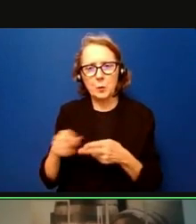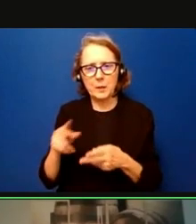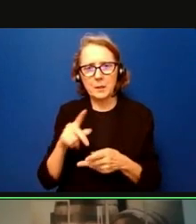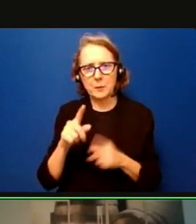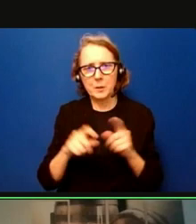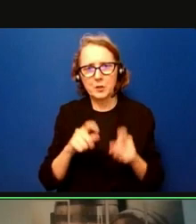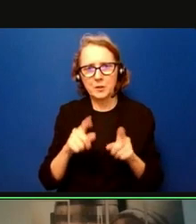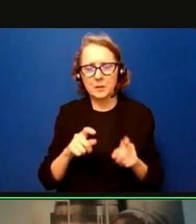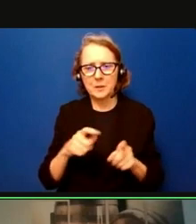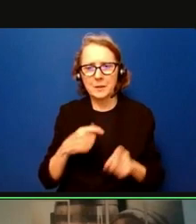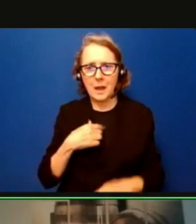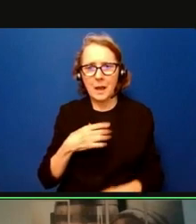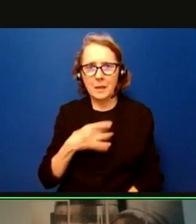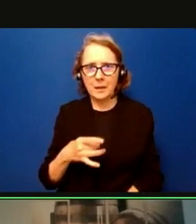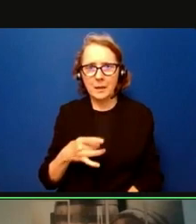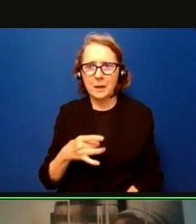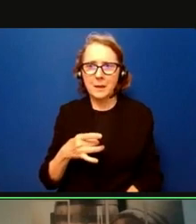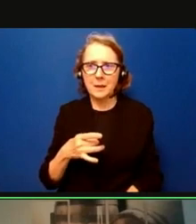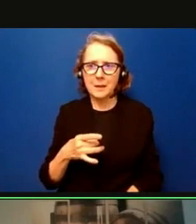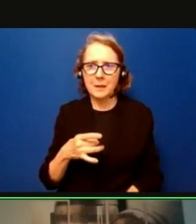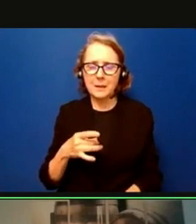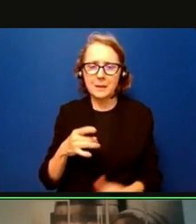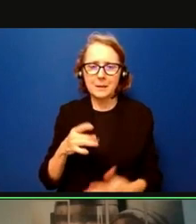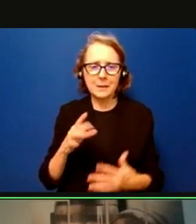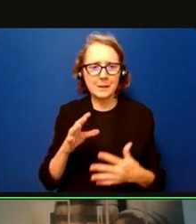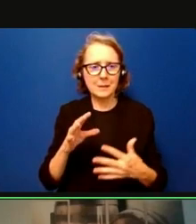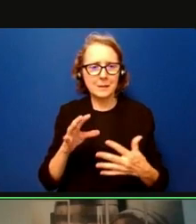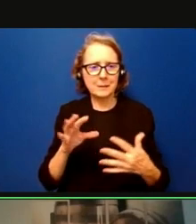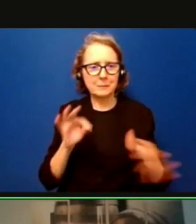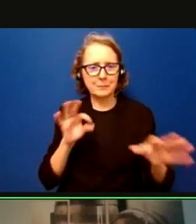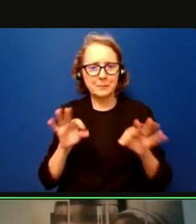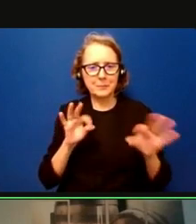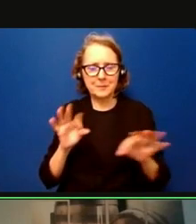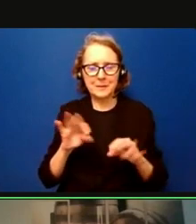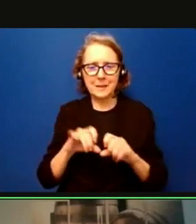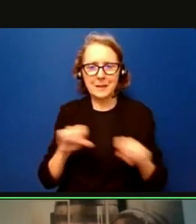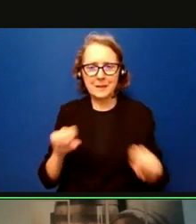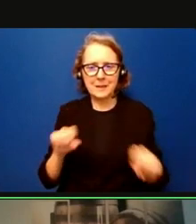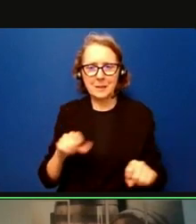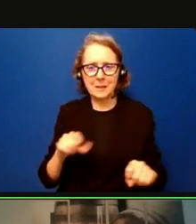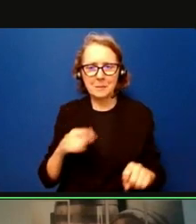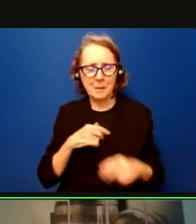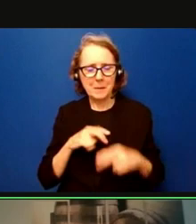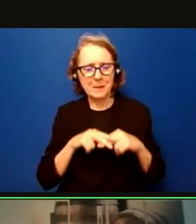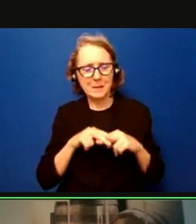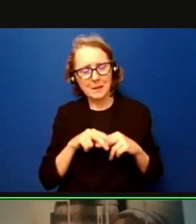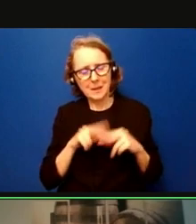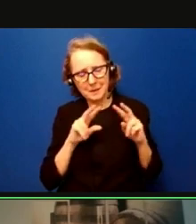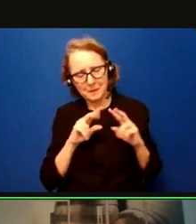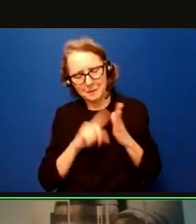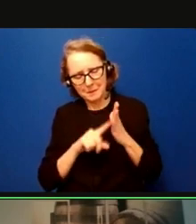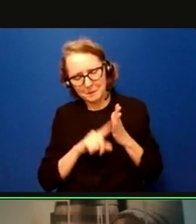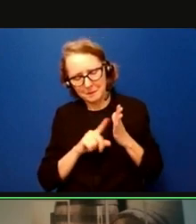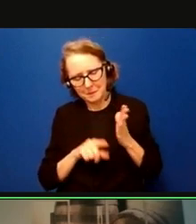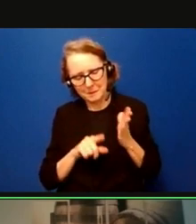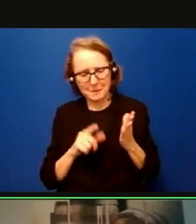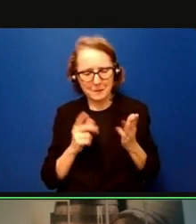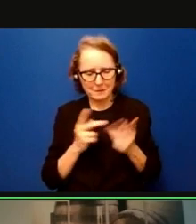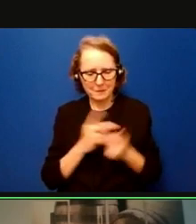actually like this a la carte system. I've been sitting here kind of working through some figures,